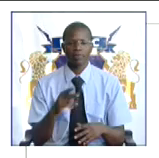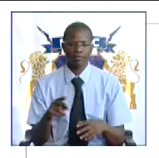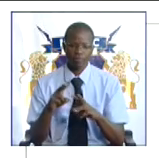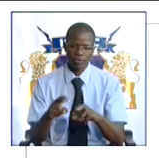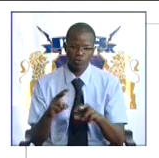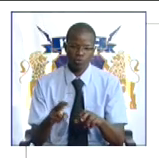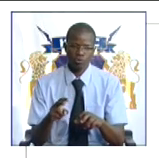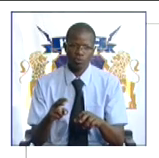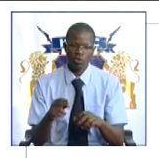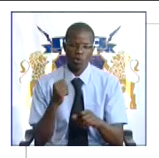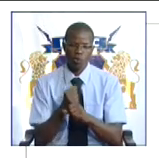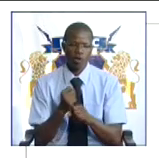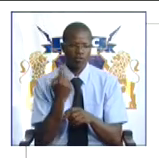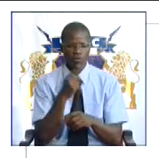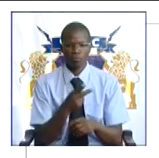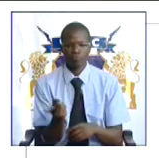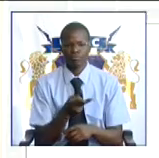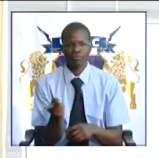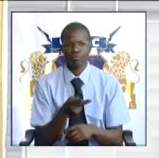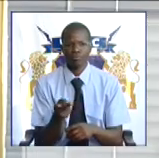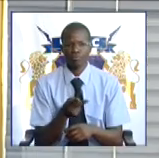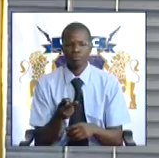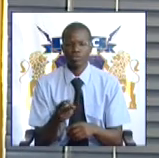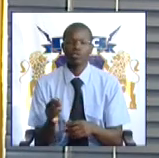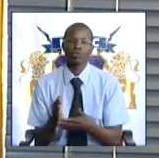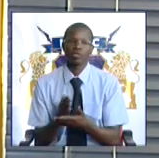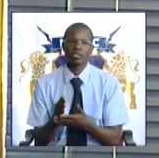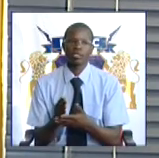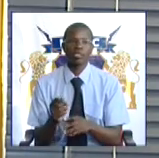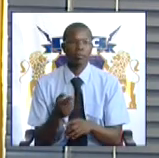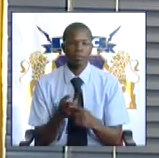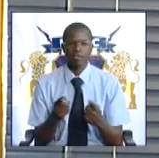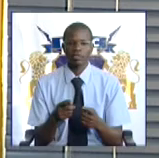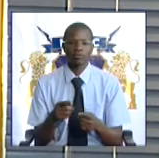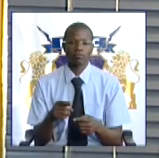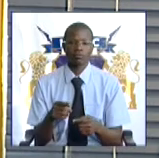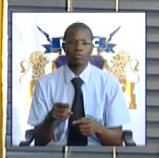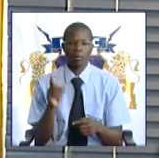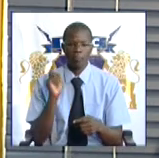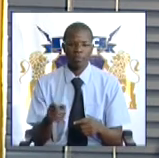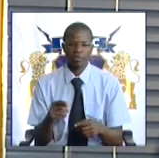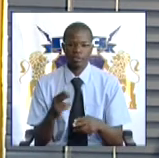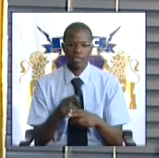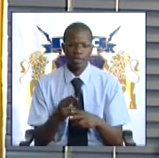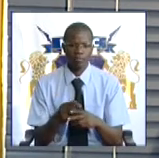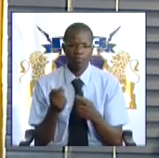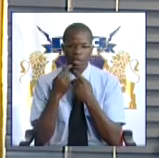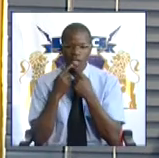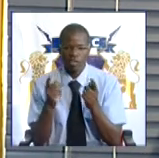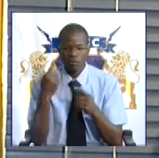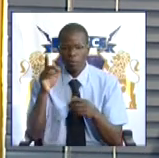member assisting the unit should be revealed. Because of the sensitivity of this aspect of